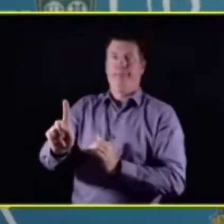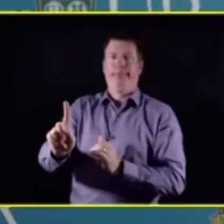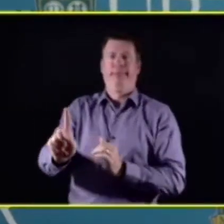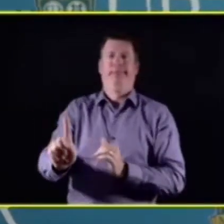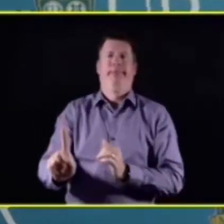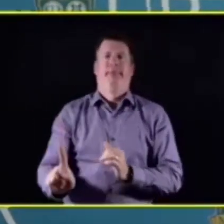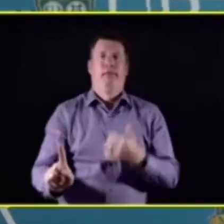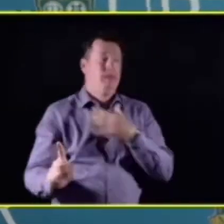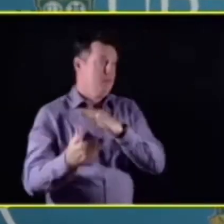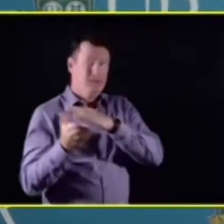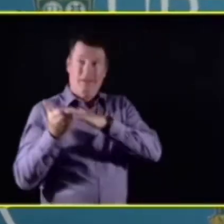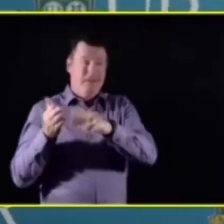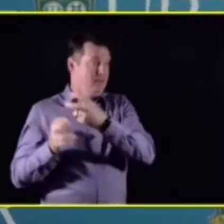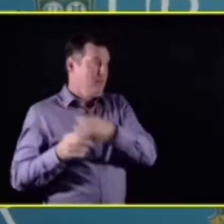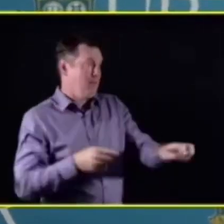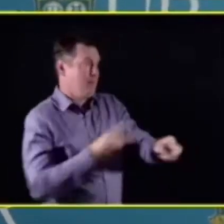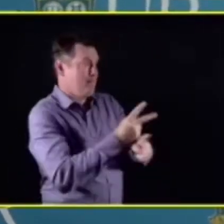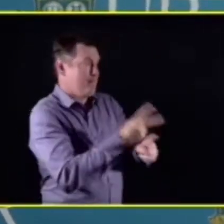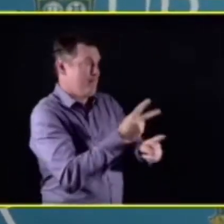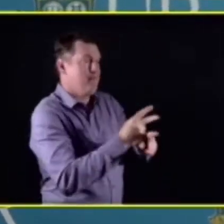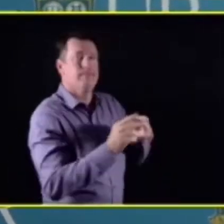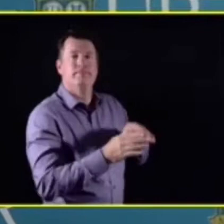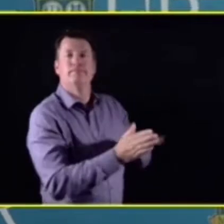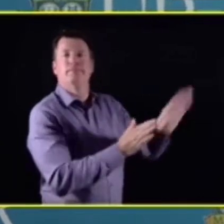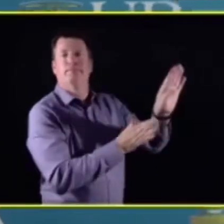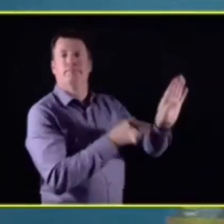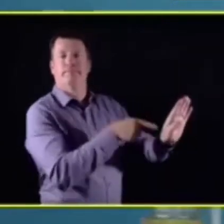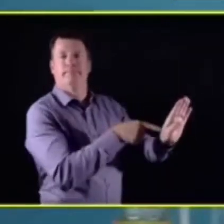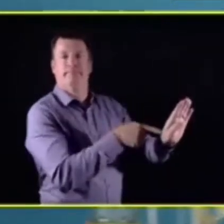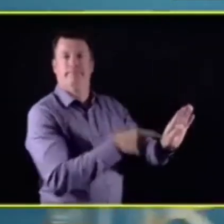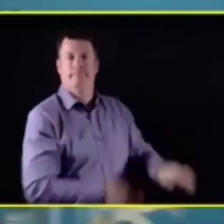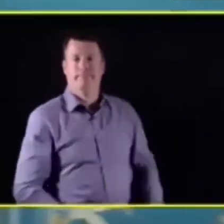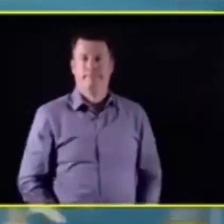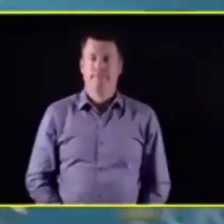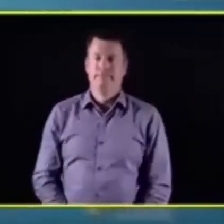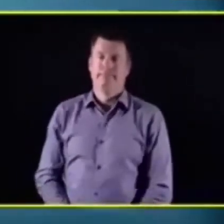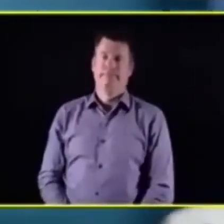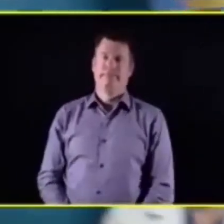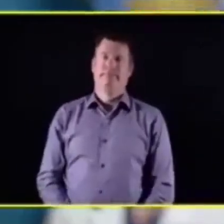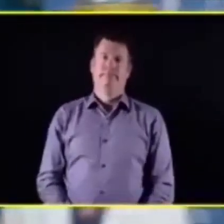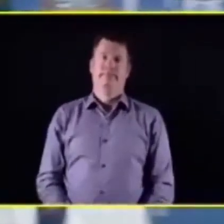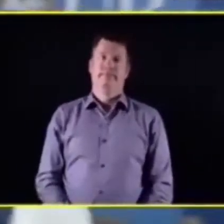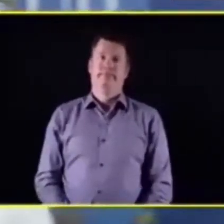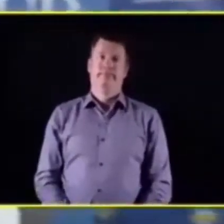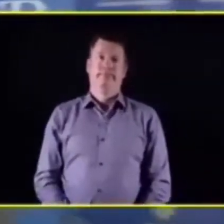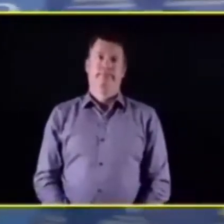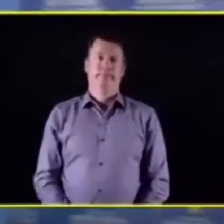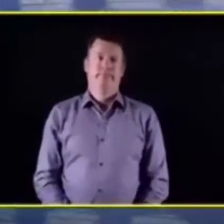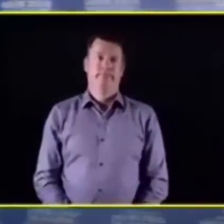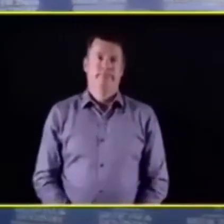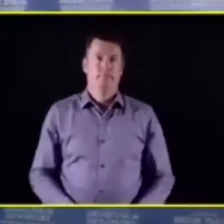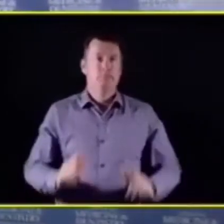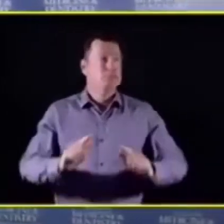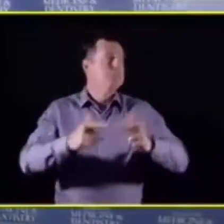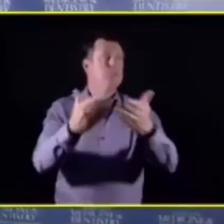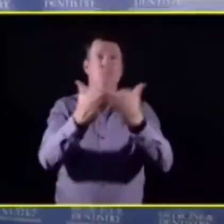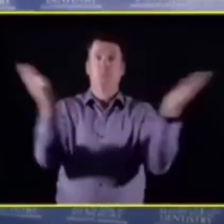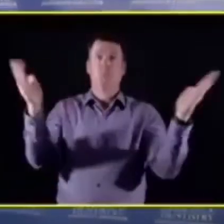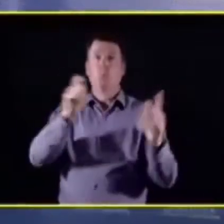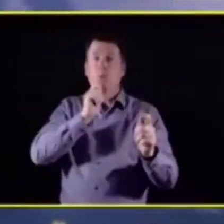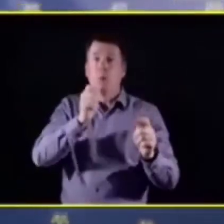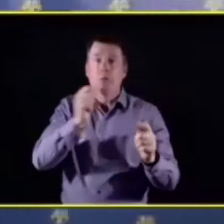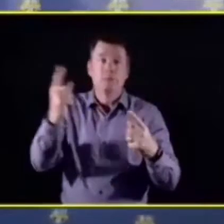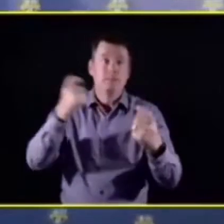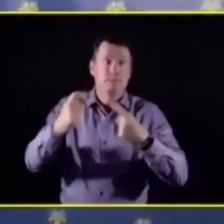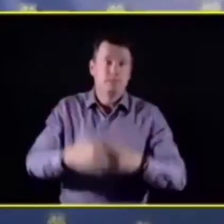you so much, both of you. We'll open it up for questions from the media. First on the line today was Pat Musanek from WHEC Channel 10.